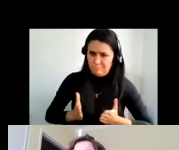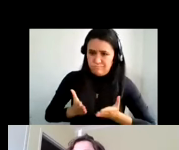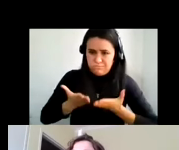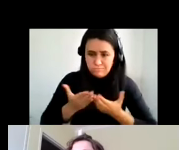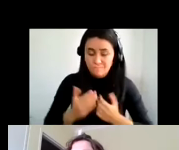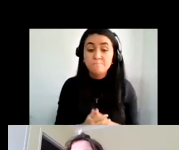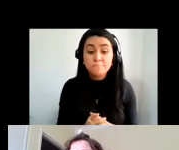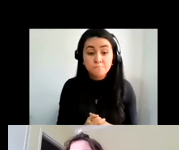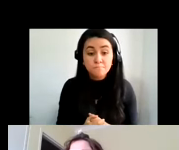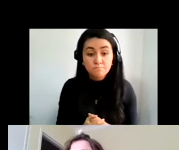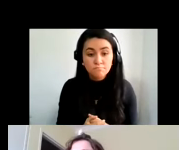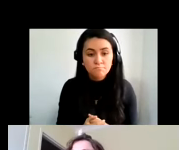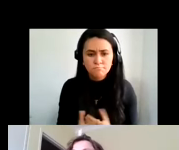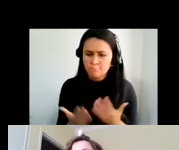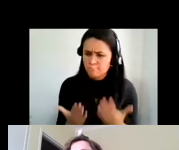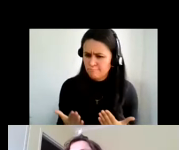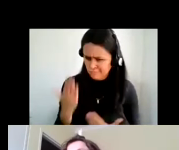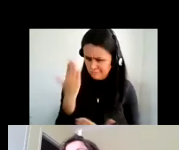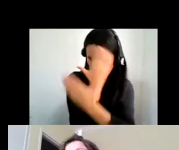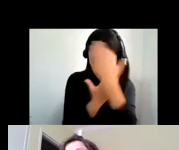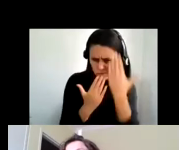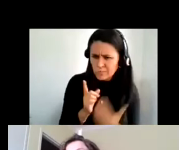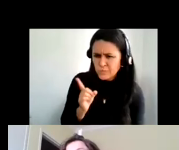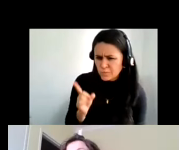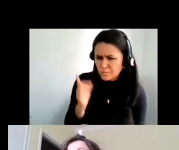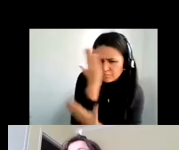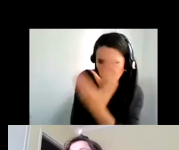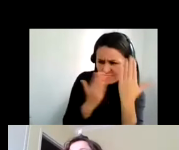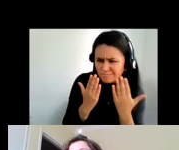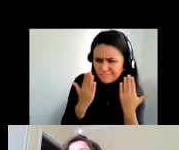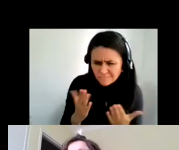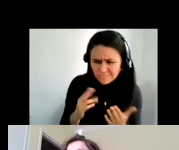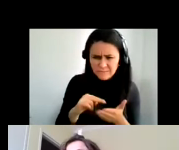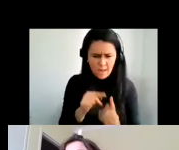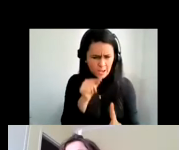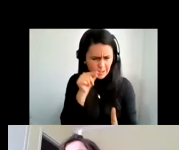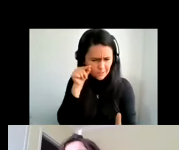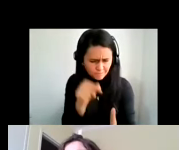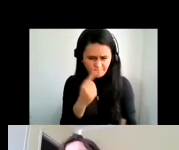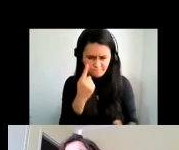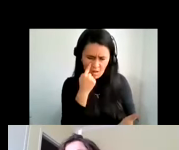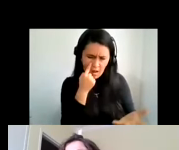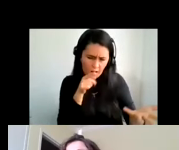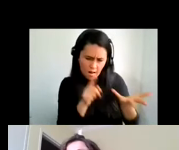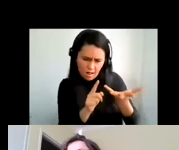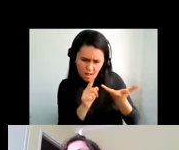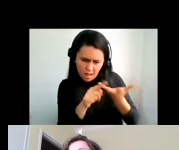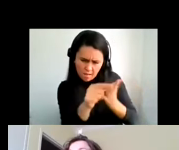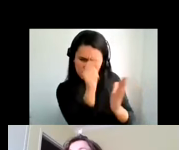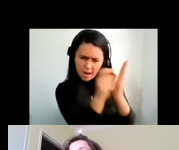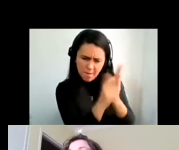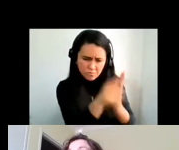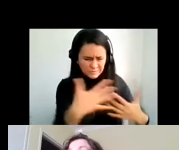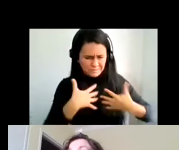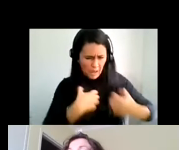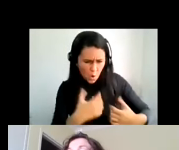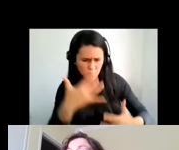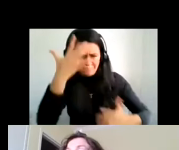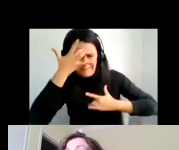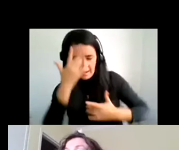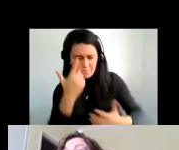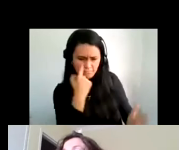accuracy, we're looking at treatment adherence, we're looking at provider compliance, we're looking at effectiveness of referral systems. So